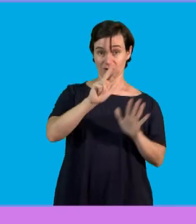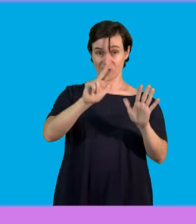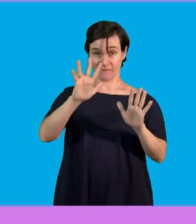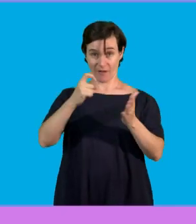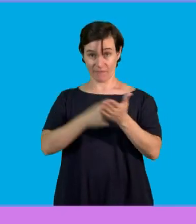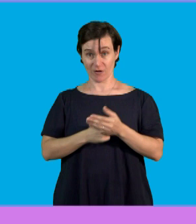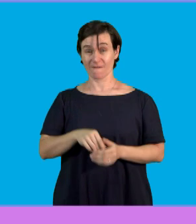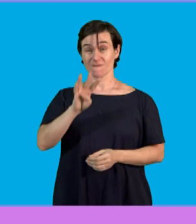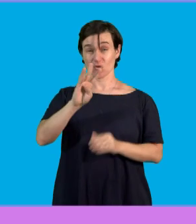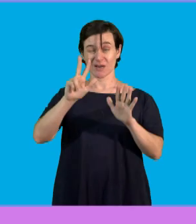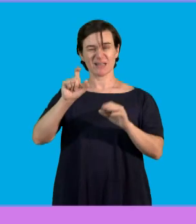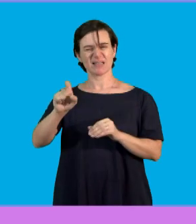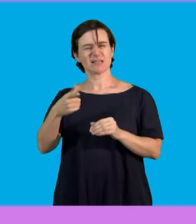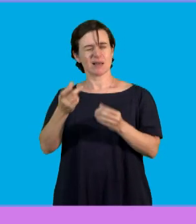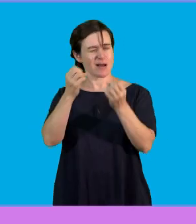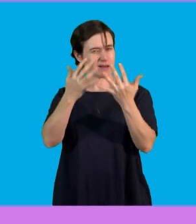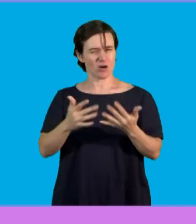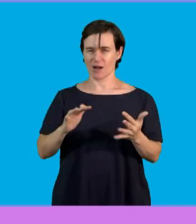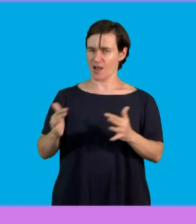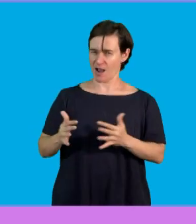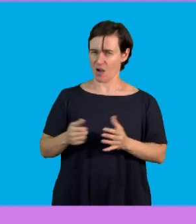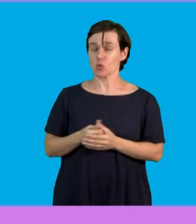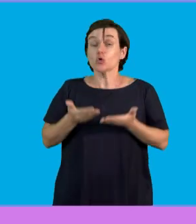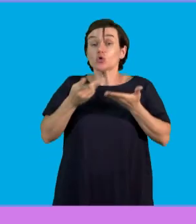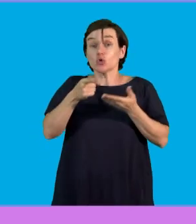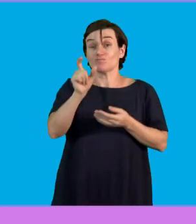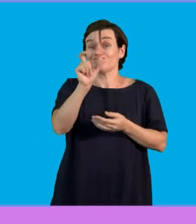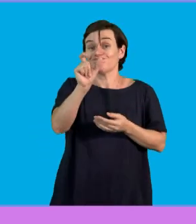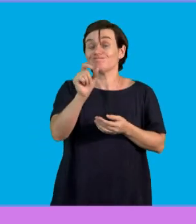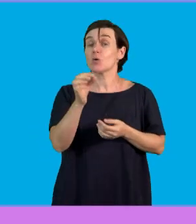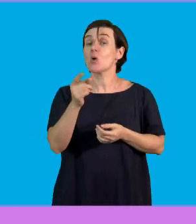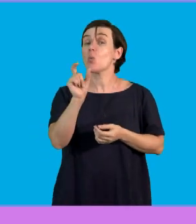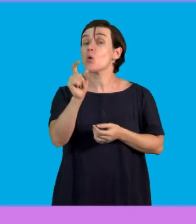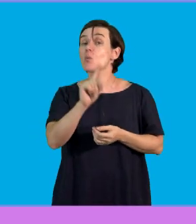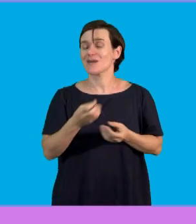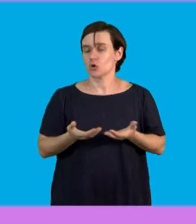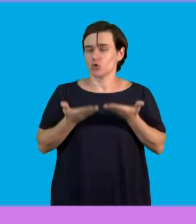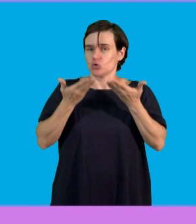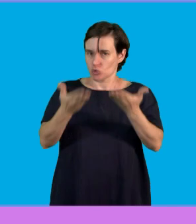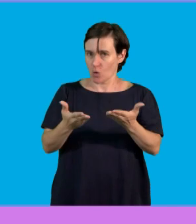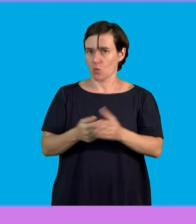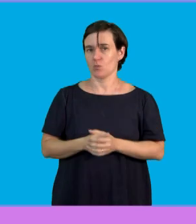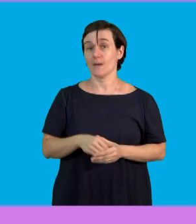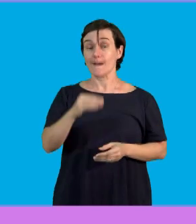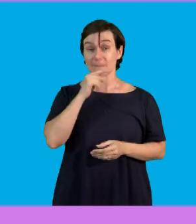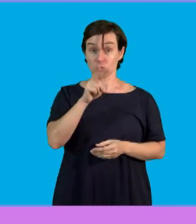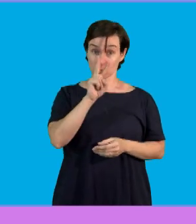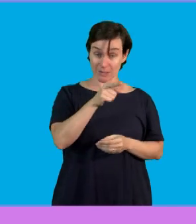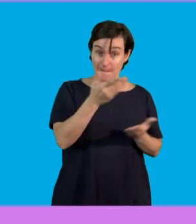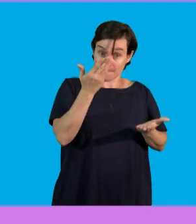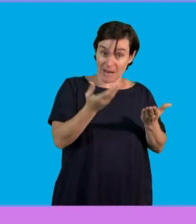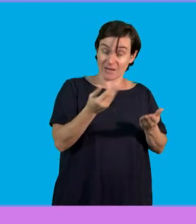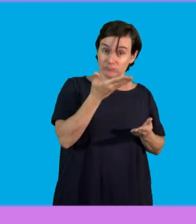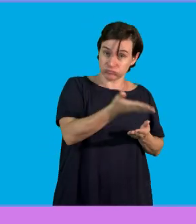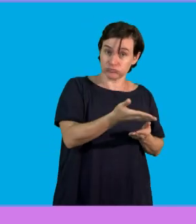29,385 rand 48 cents was calculated. Show how. Already this is the balance that they have on the statement. They need us